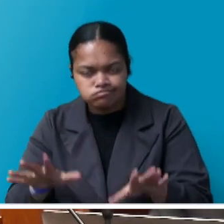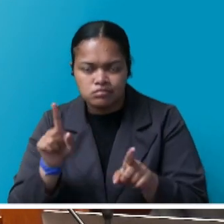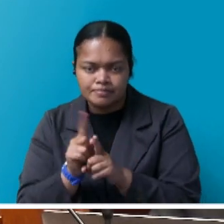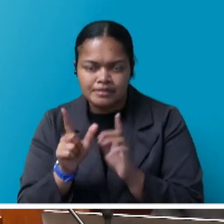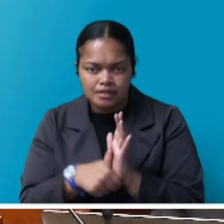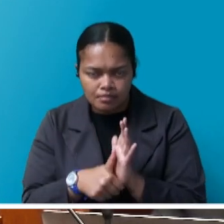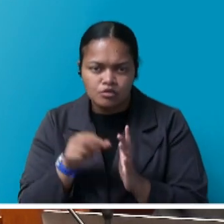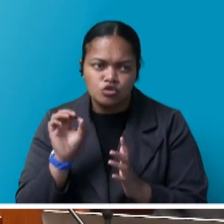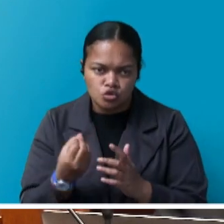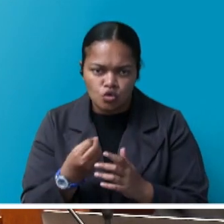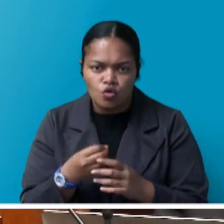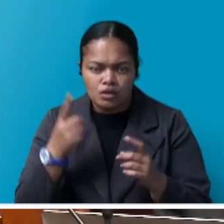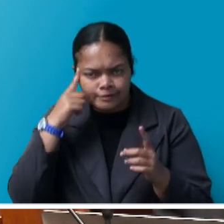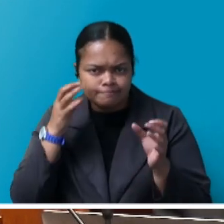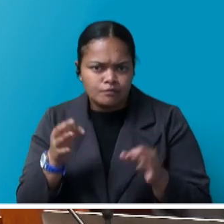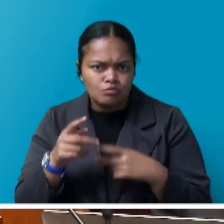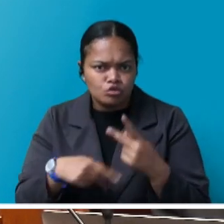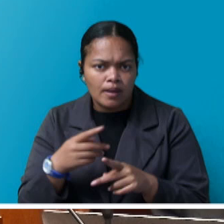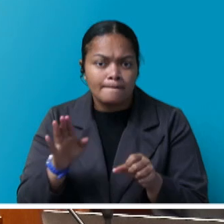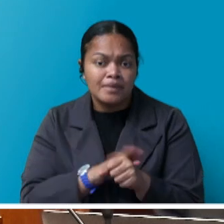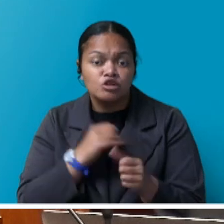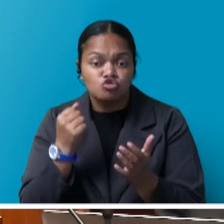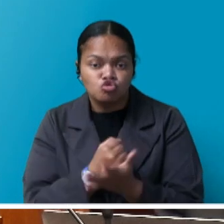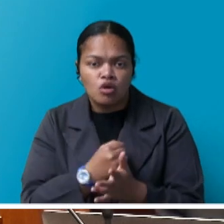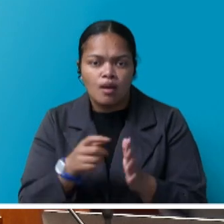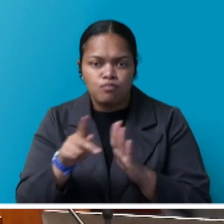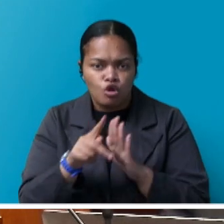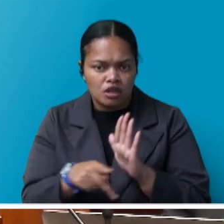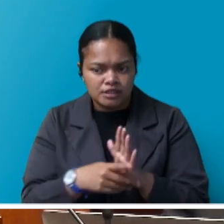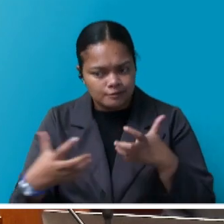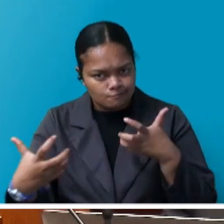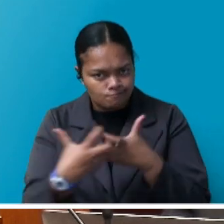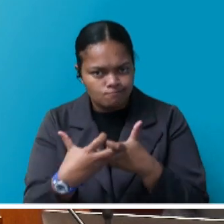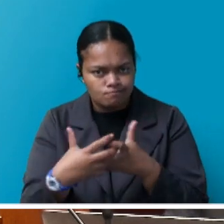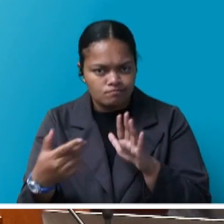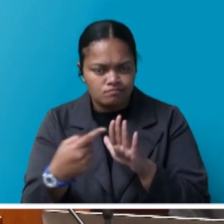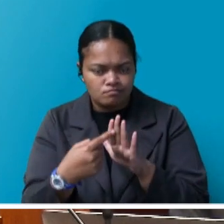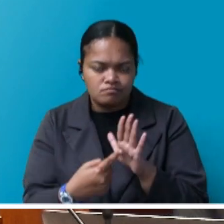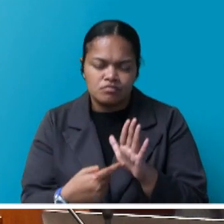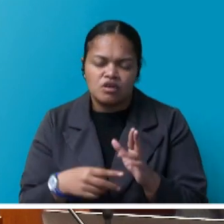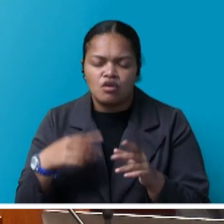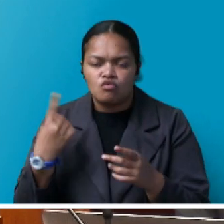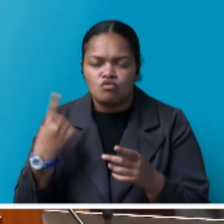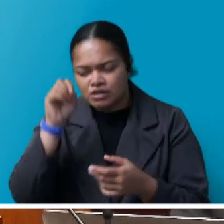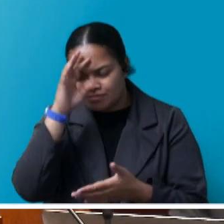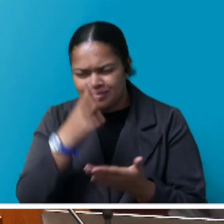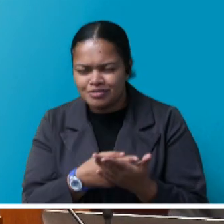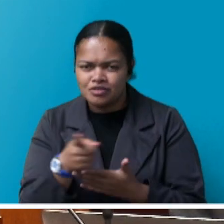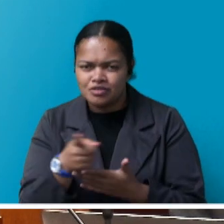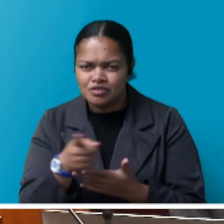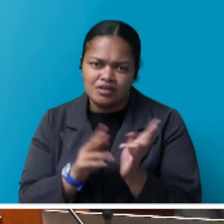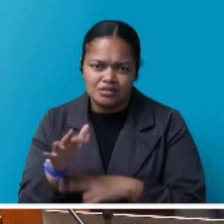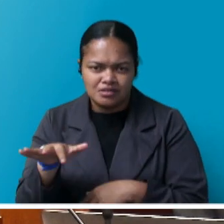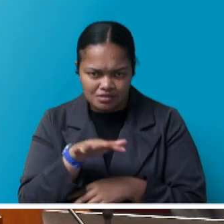decision-making processes, ensuring that policies reflect the realities faced by our rural communities. Mr. Speaker, sir, I am thankful that